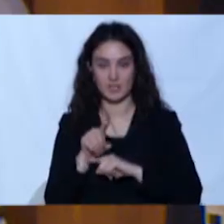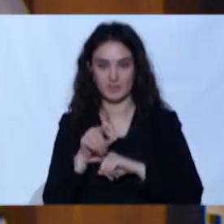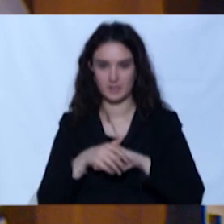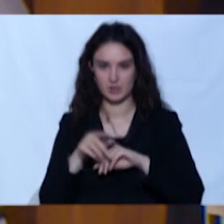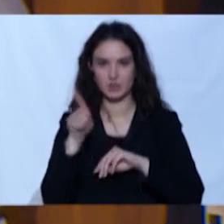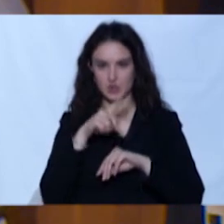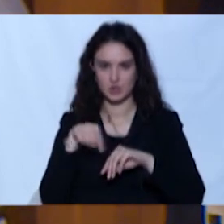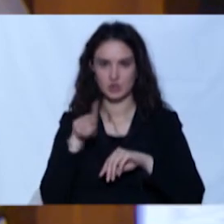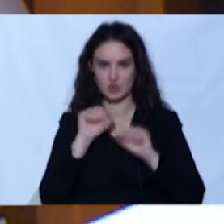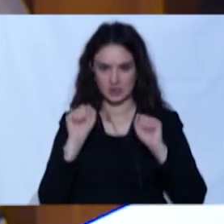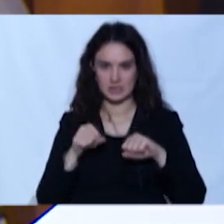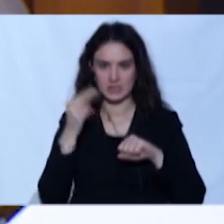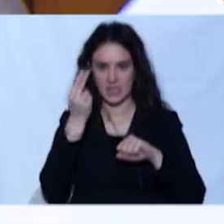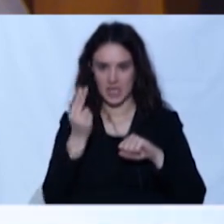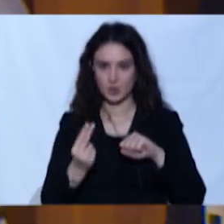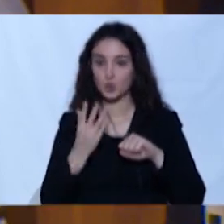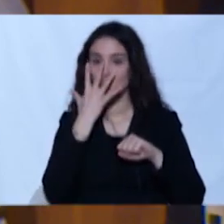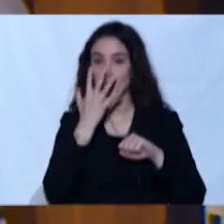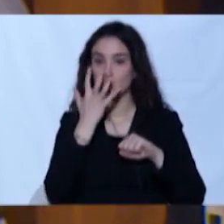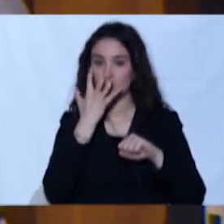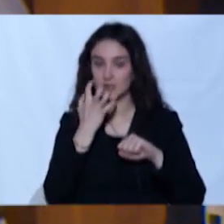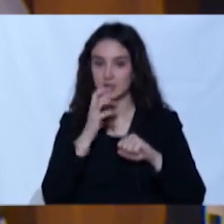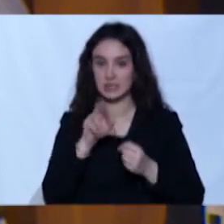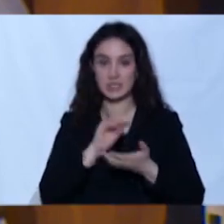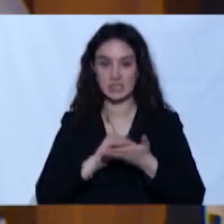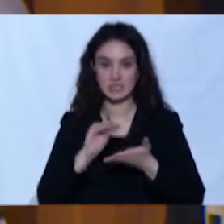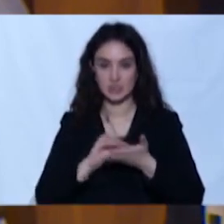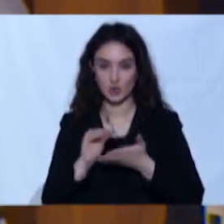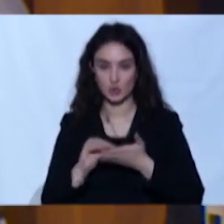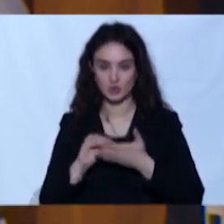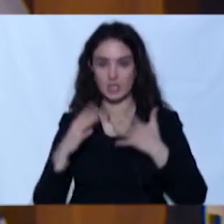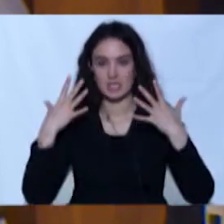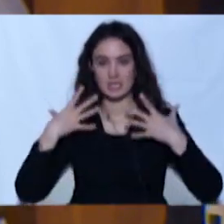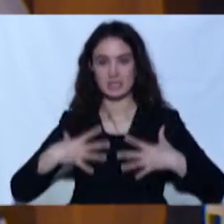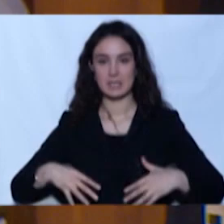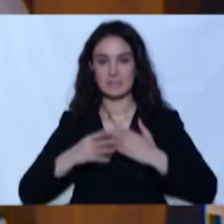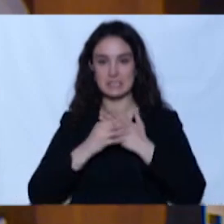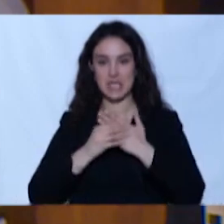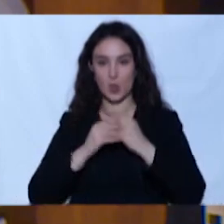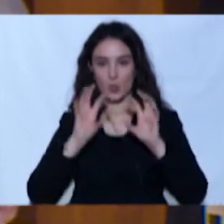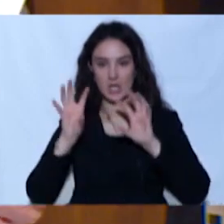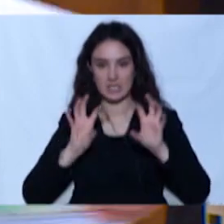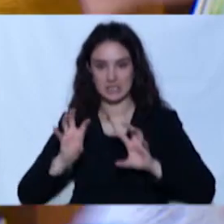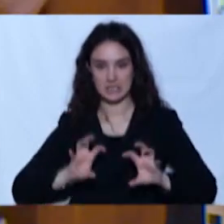Can you draw a picture and write the body parts?